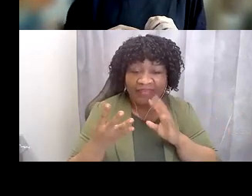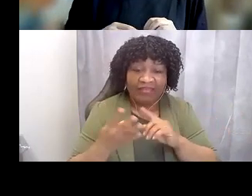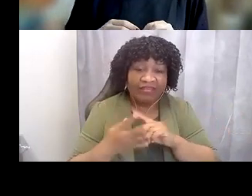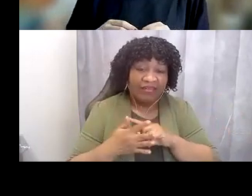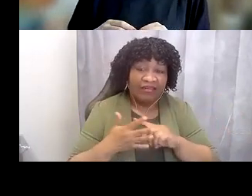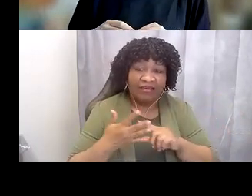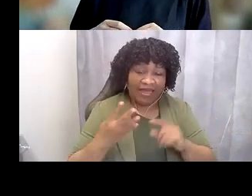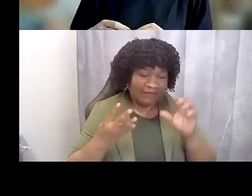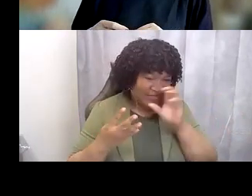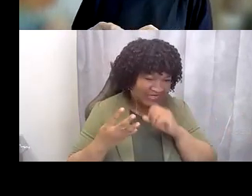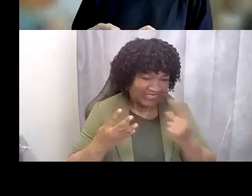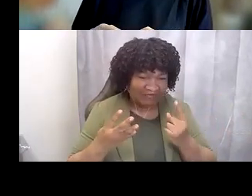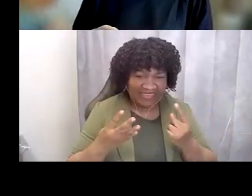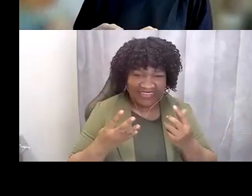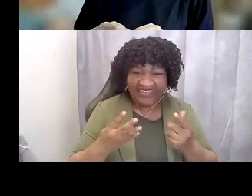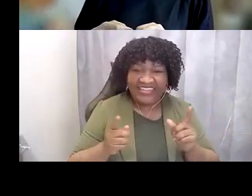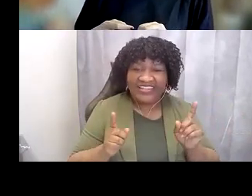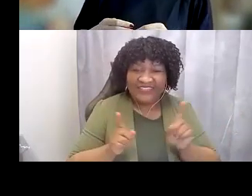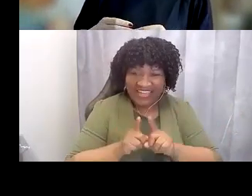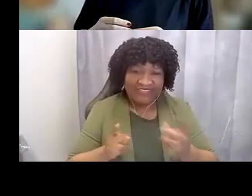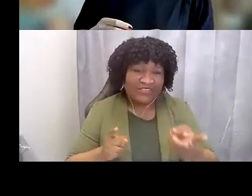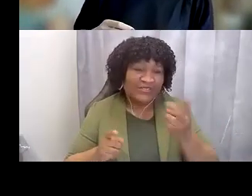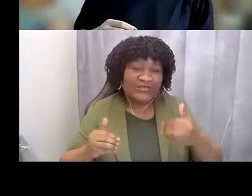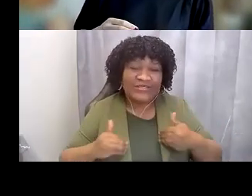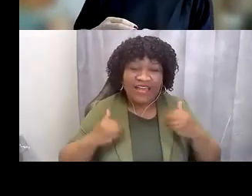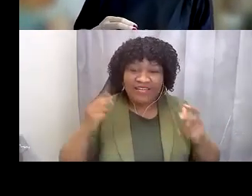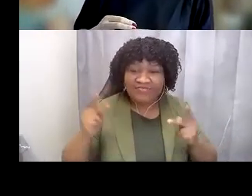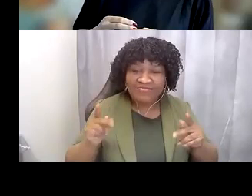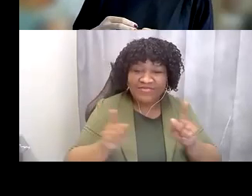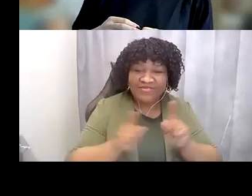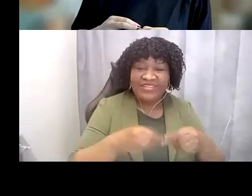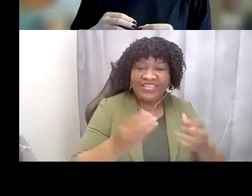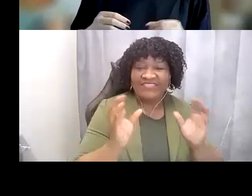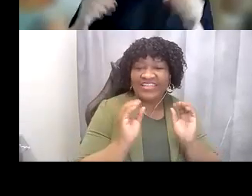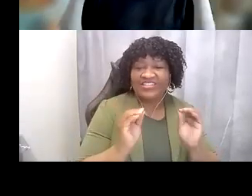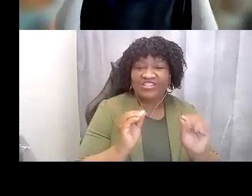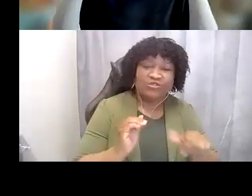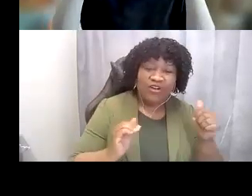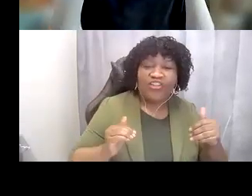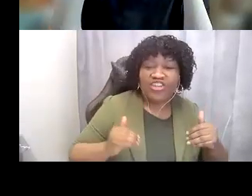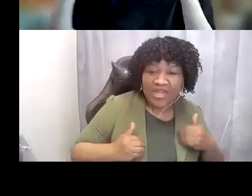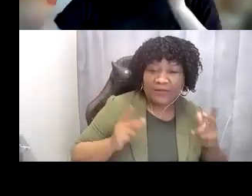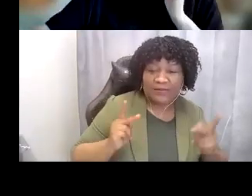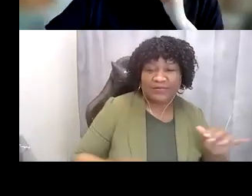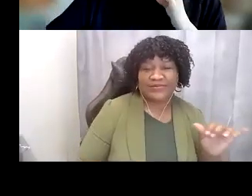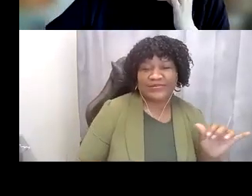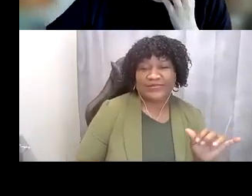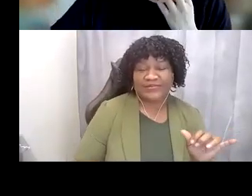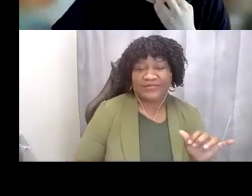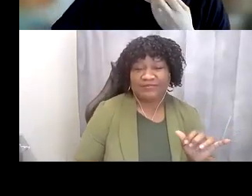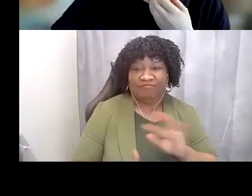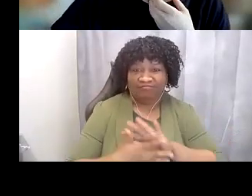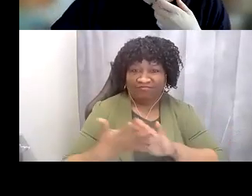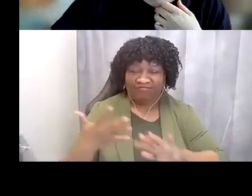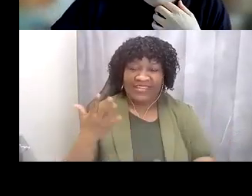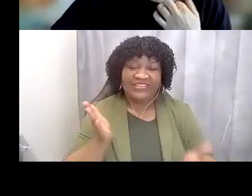I know I'm missing something. And we also have 2 young people who provide education to other young people. So